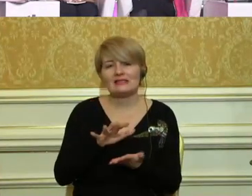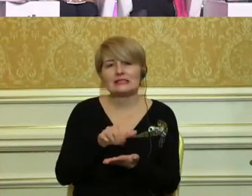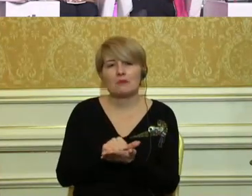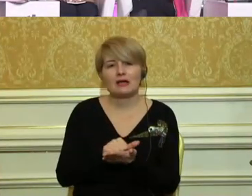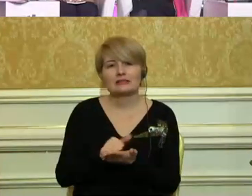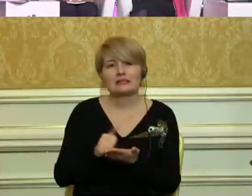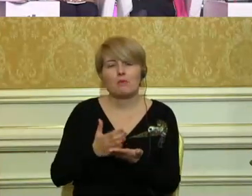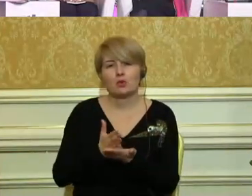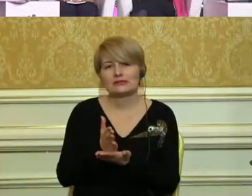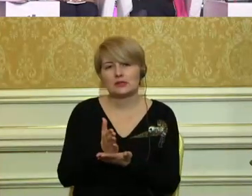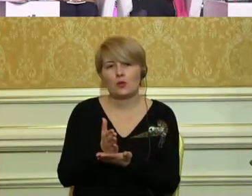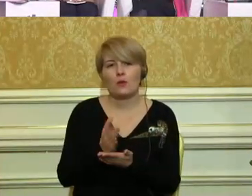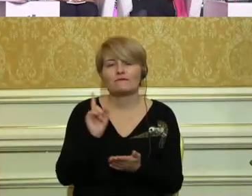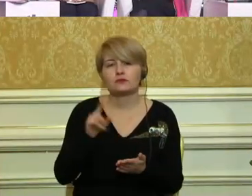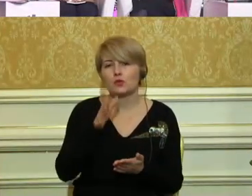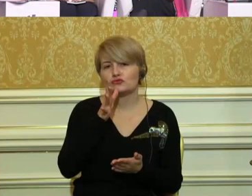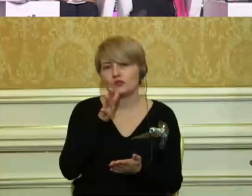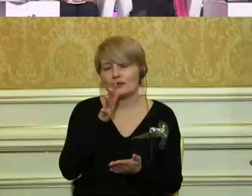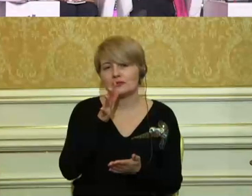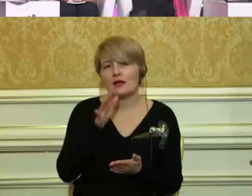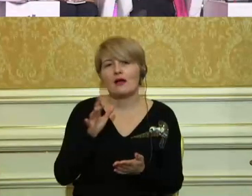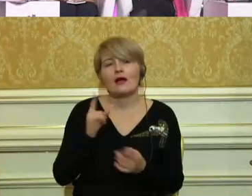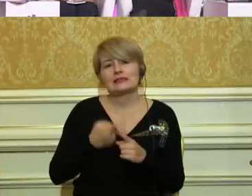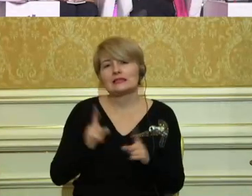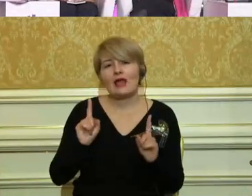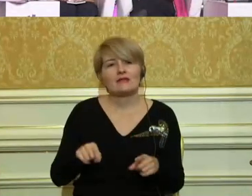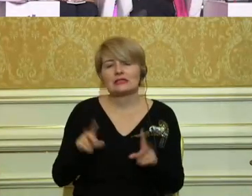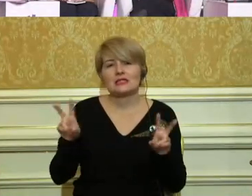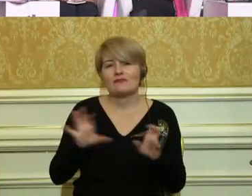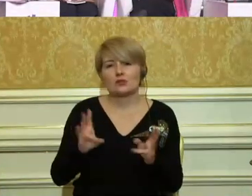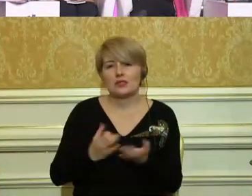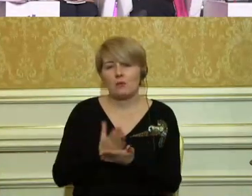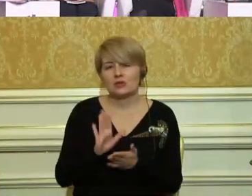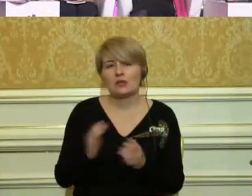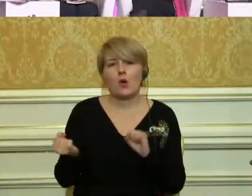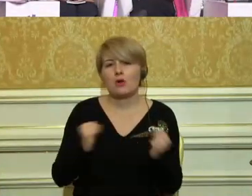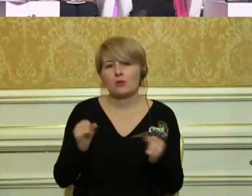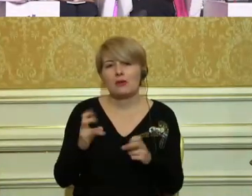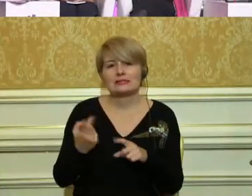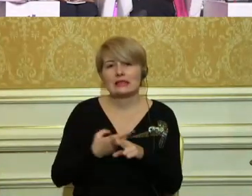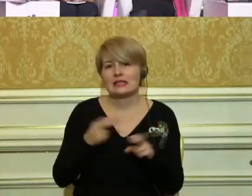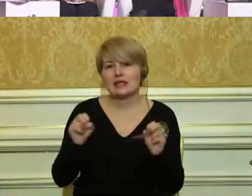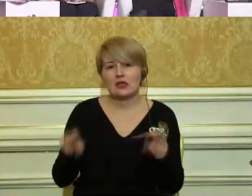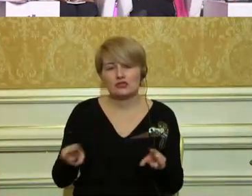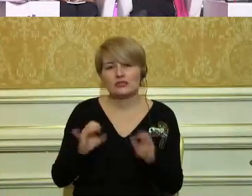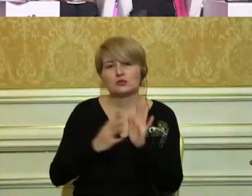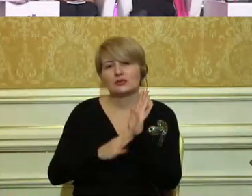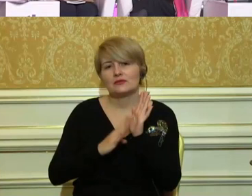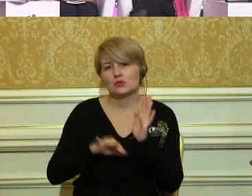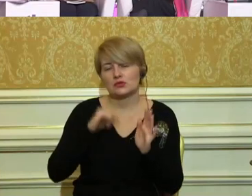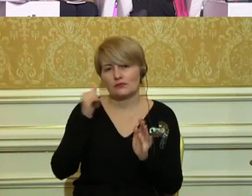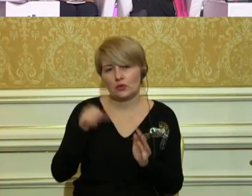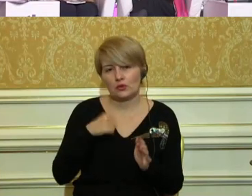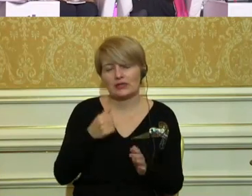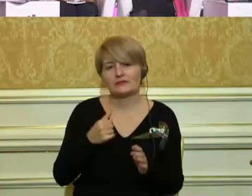even politics. It was fight for independence in 1990. And later, I recognized